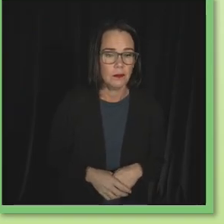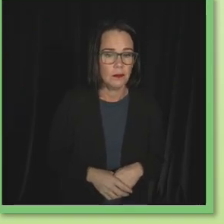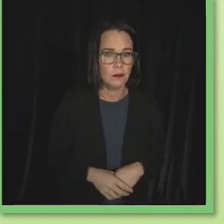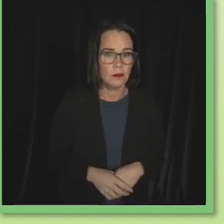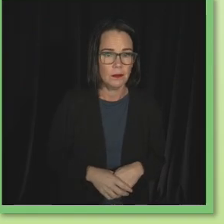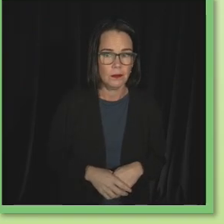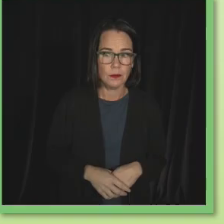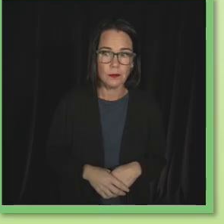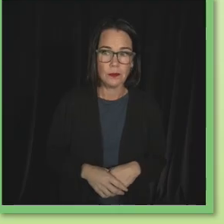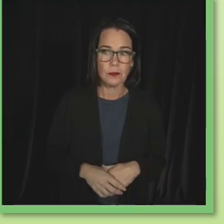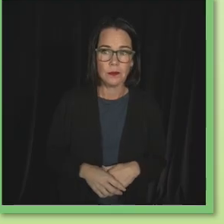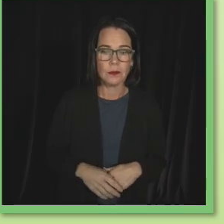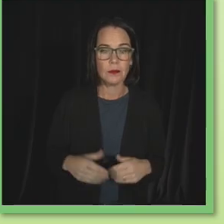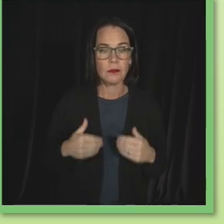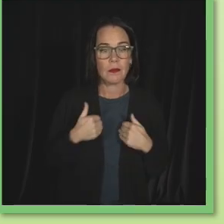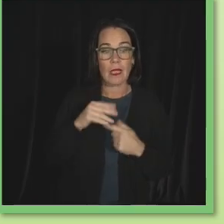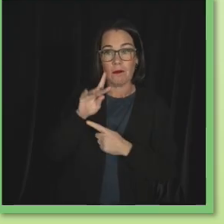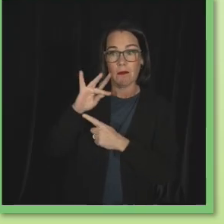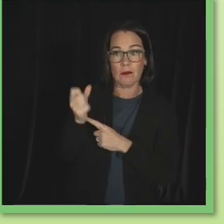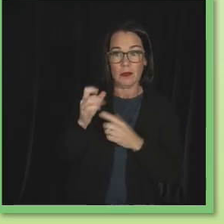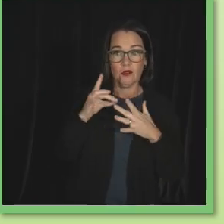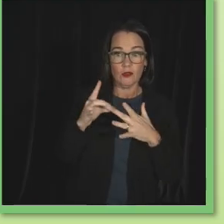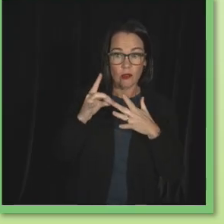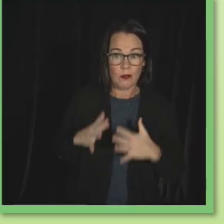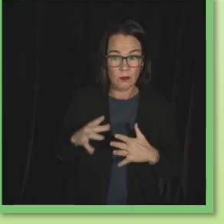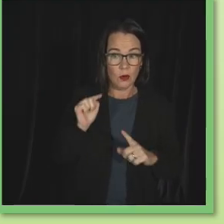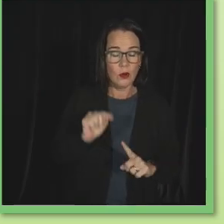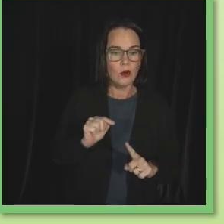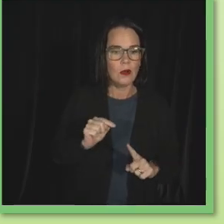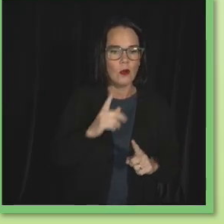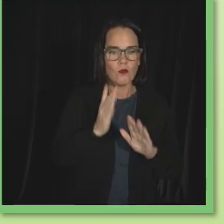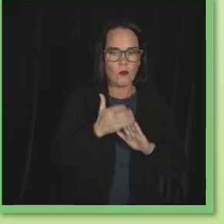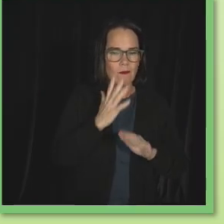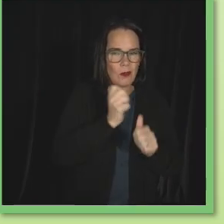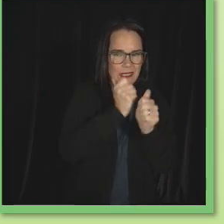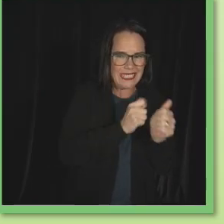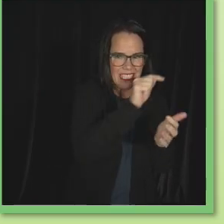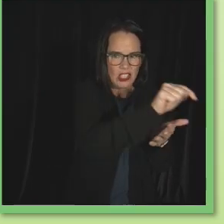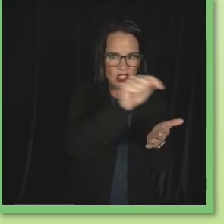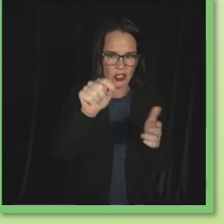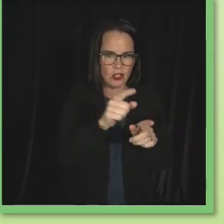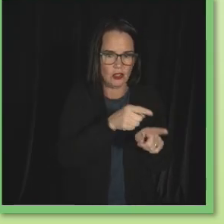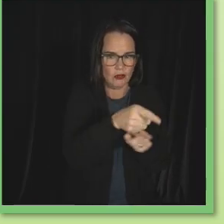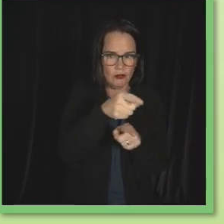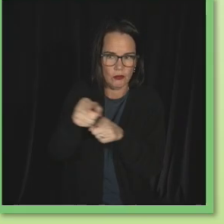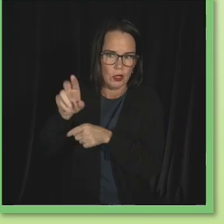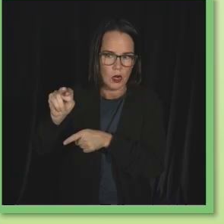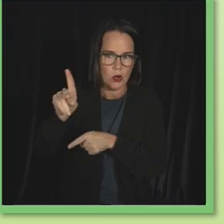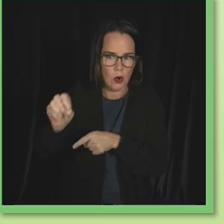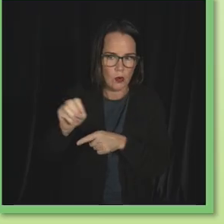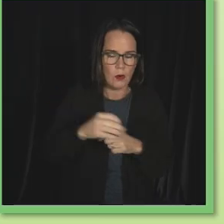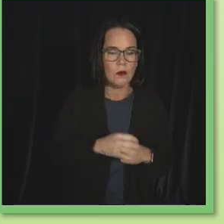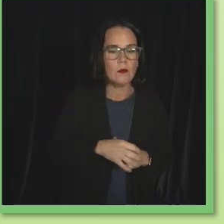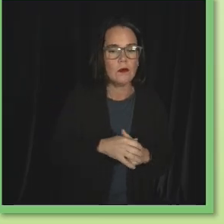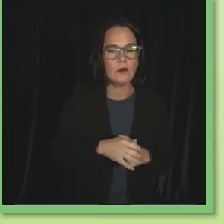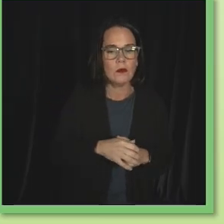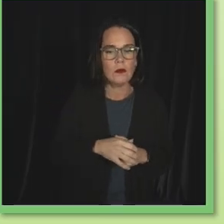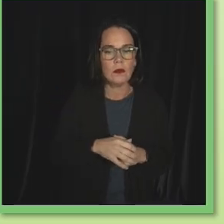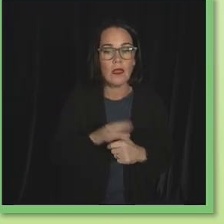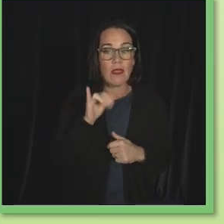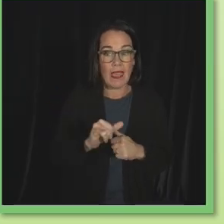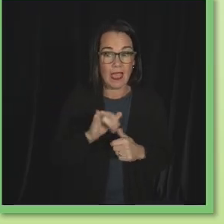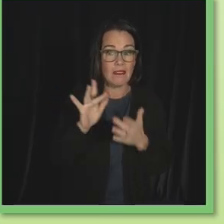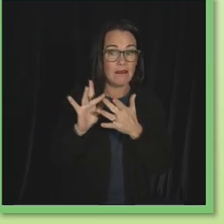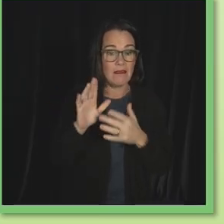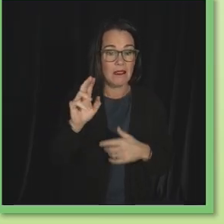I have my Kubernetes network driver that is running on each node. This Kubernetes network driver are exposing